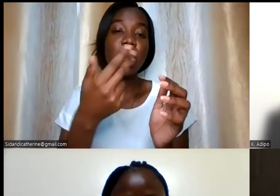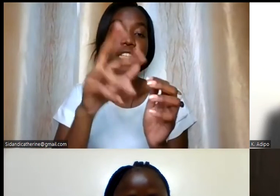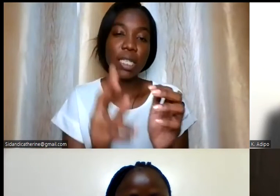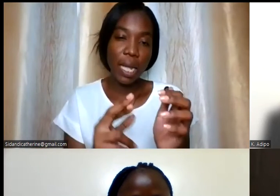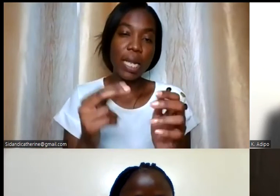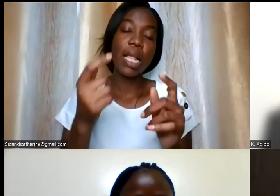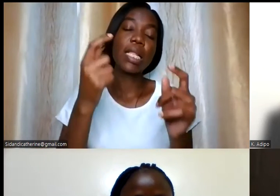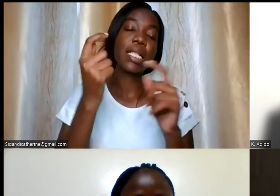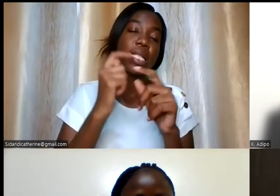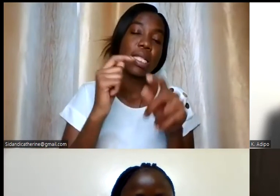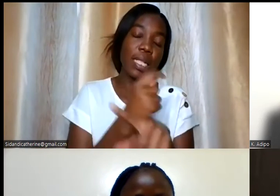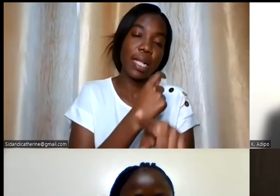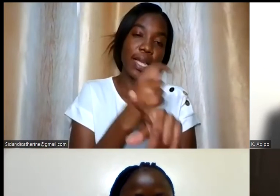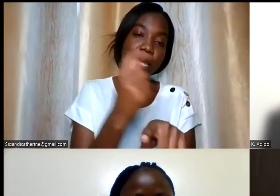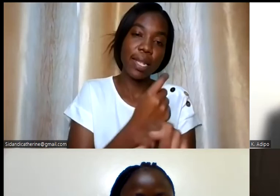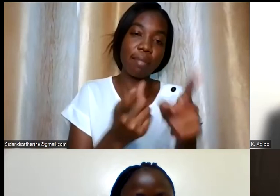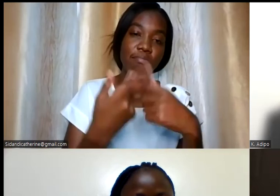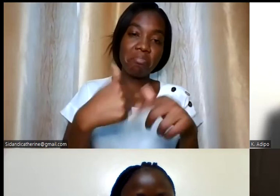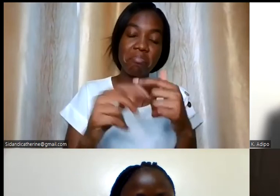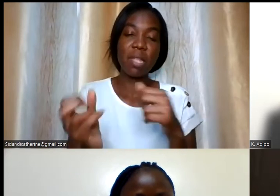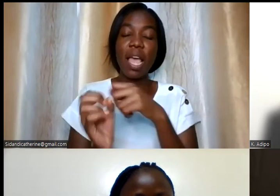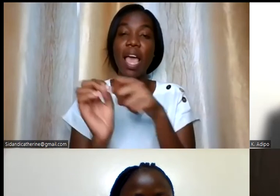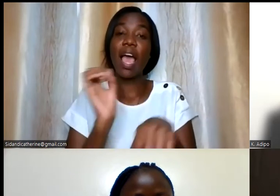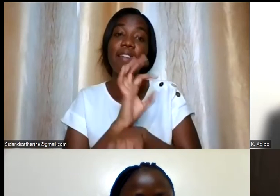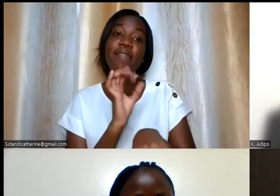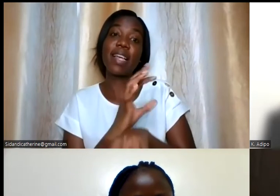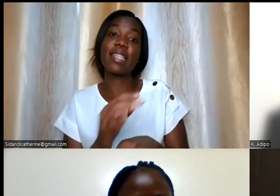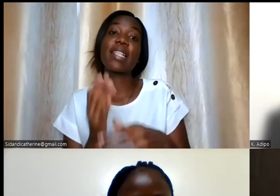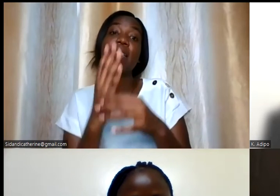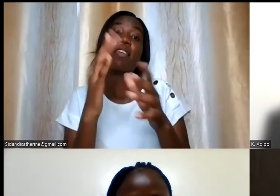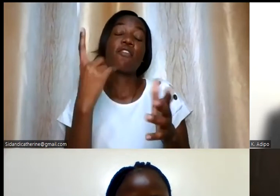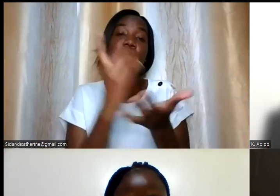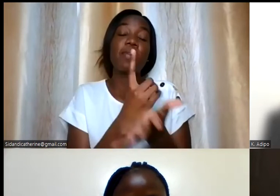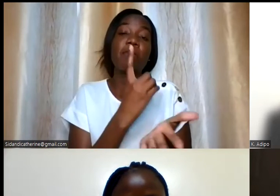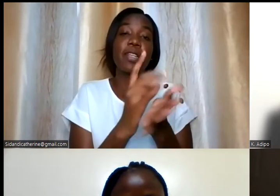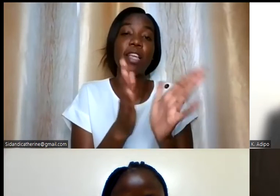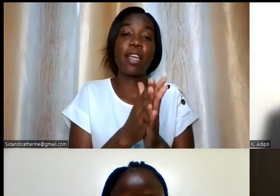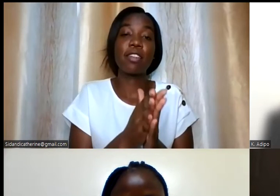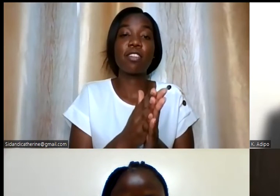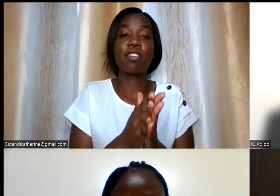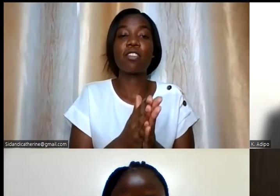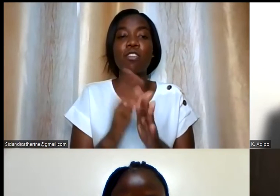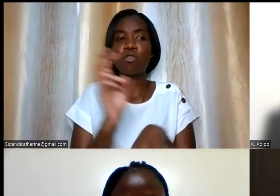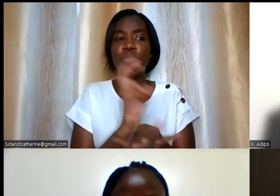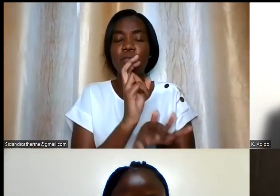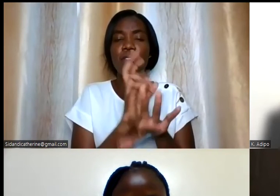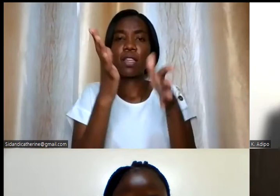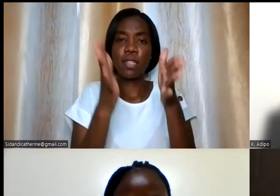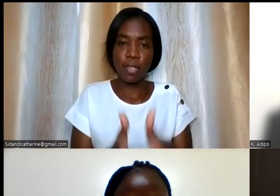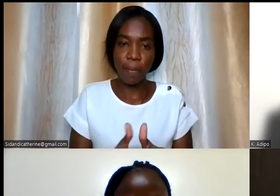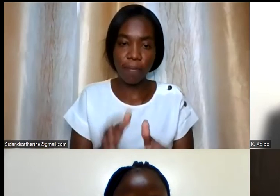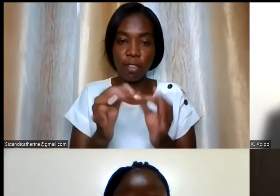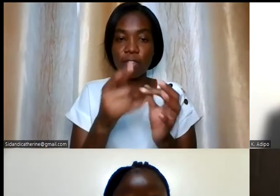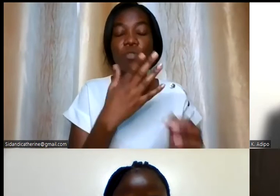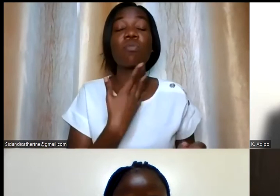to advise that head of department or that supervisor. If you are taking a disciplinary action against an